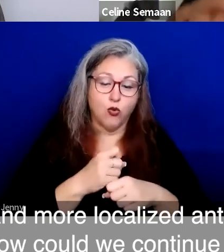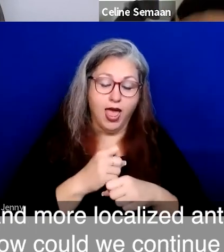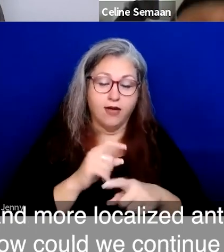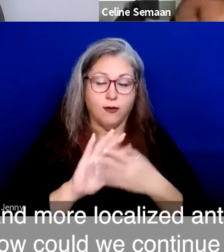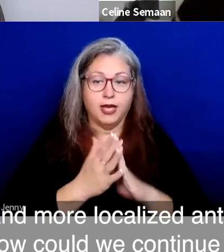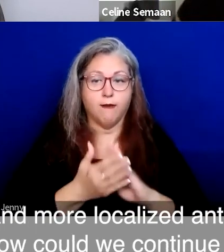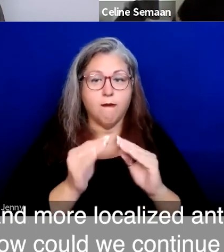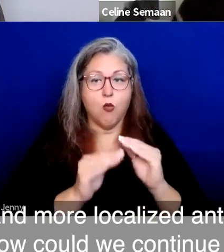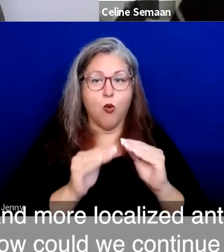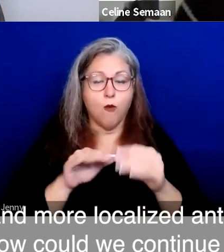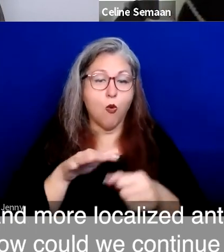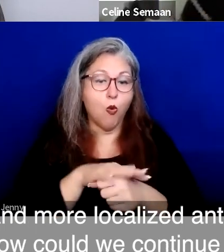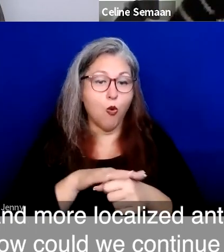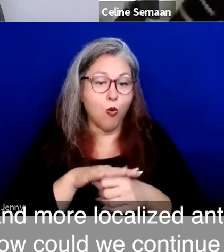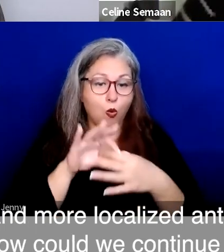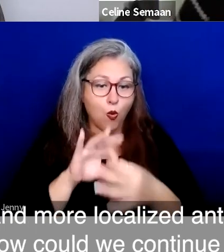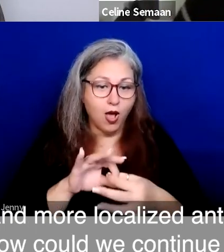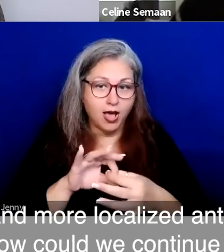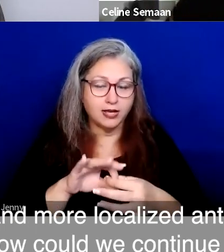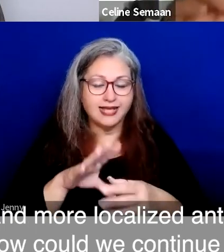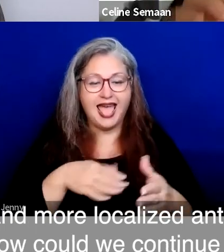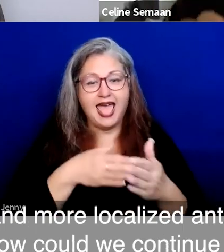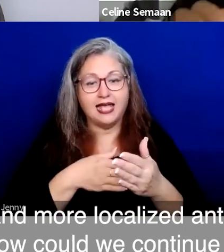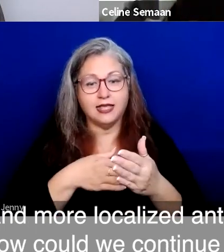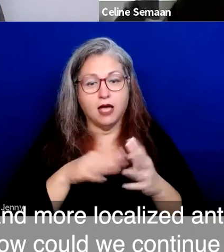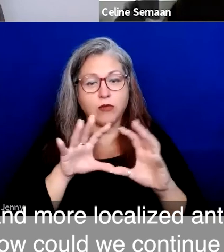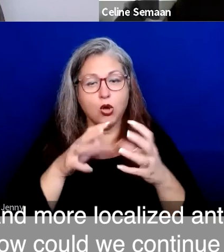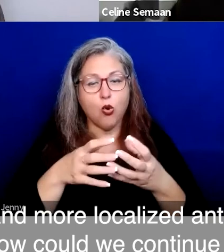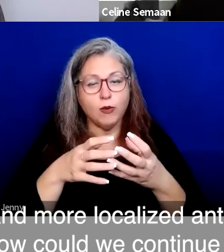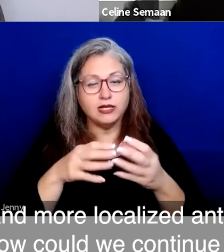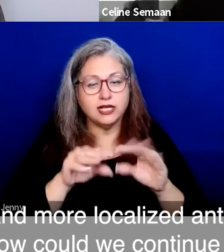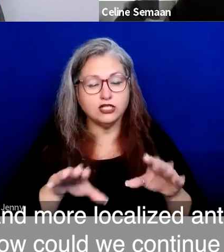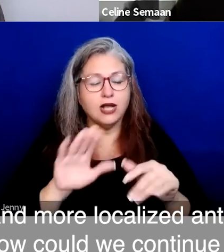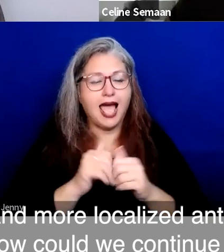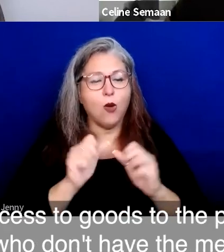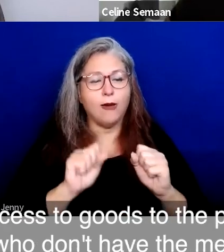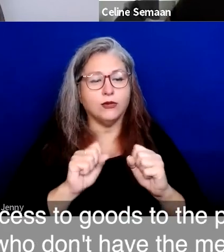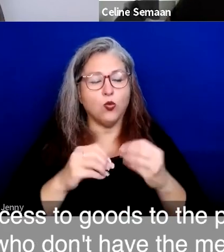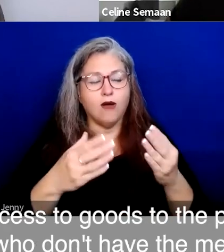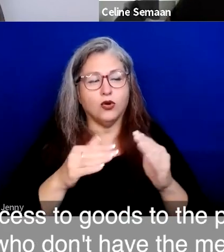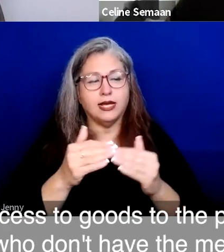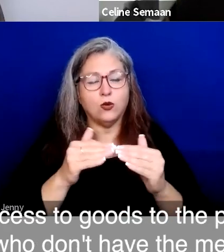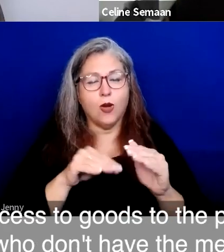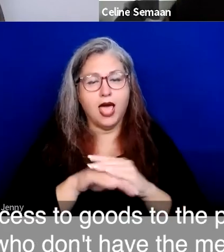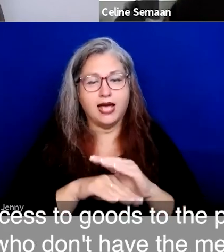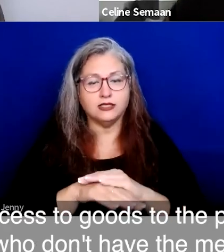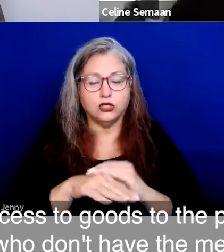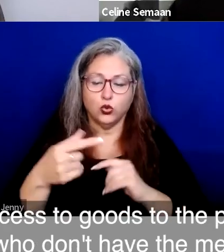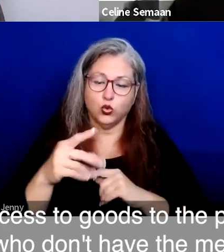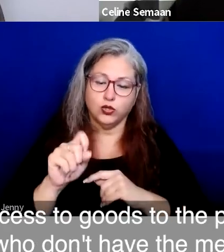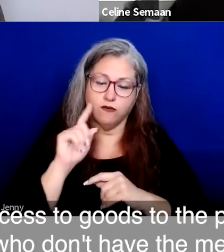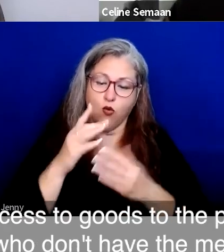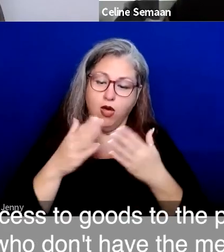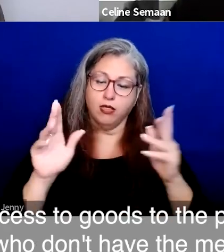more and more localized, anti-globalization, how could we continue to offer equal access to goods to the